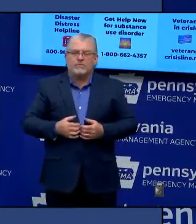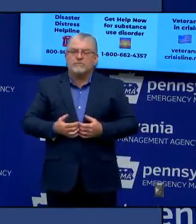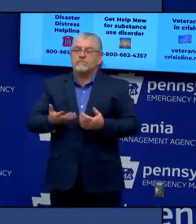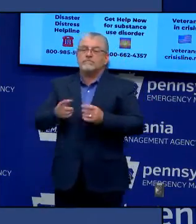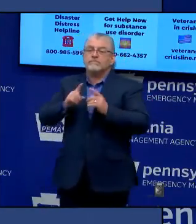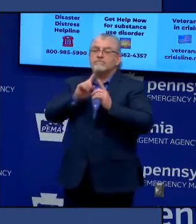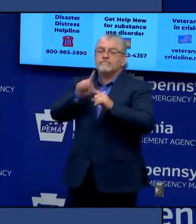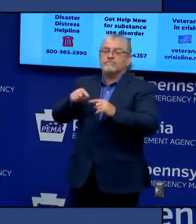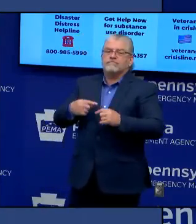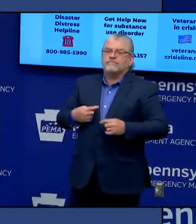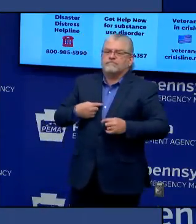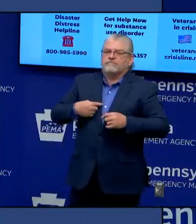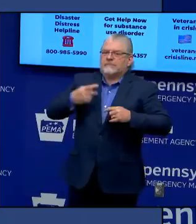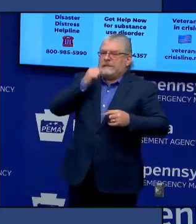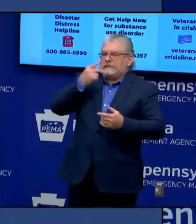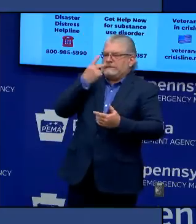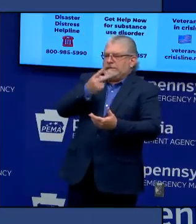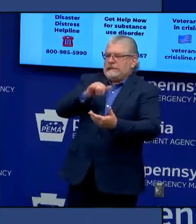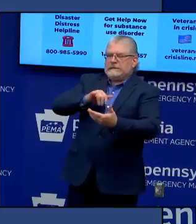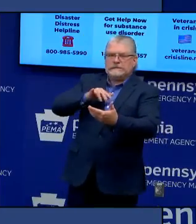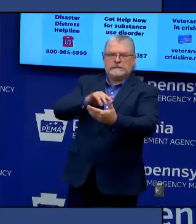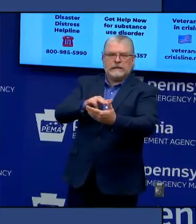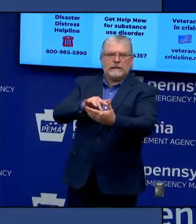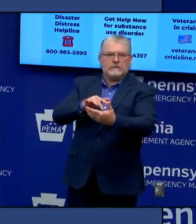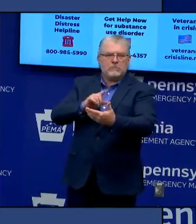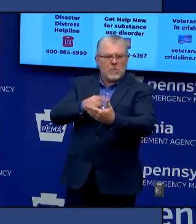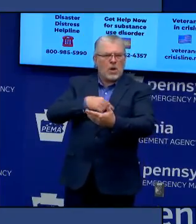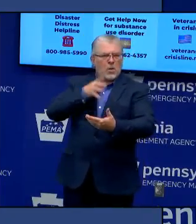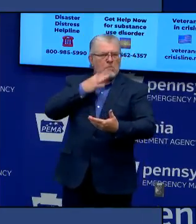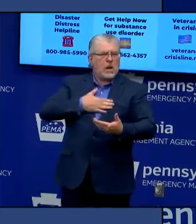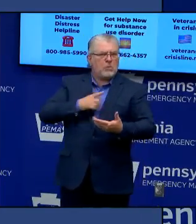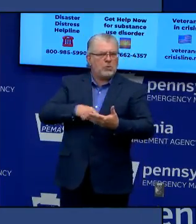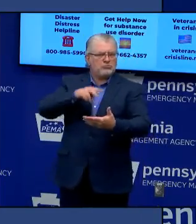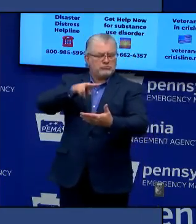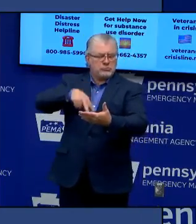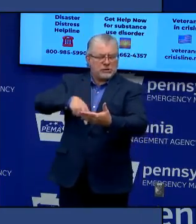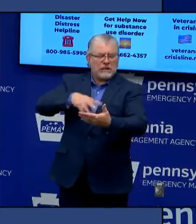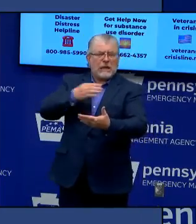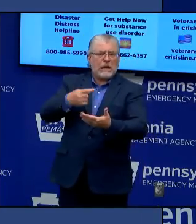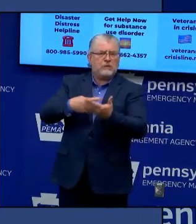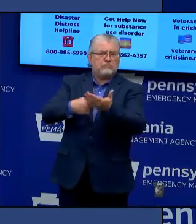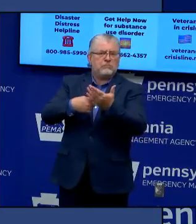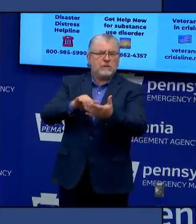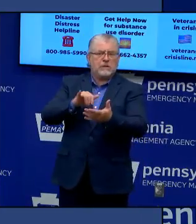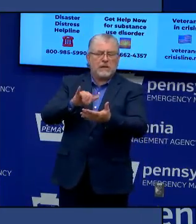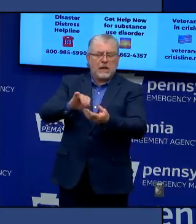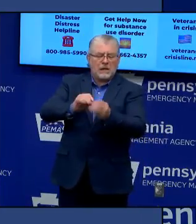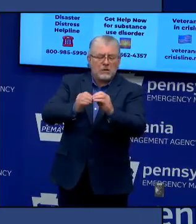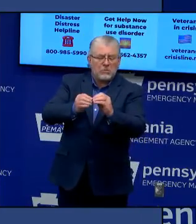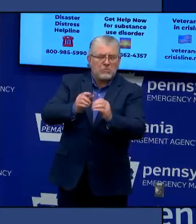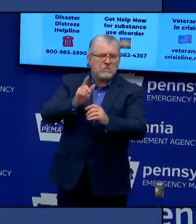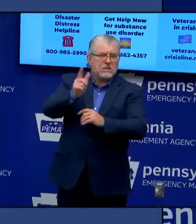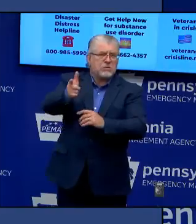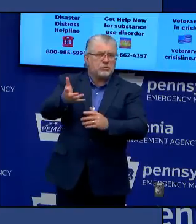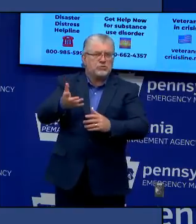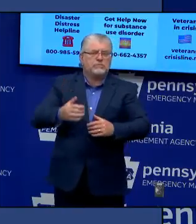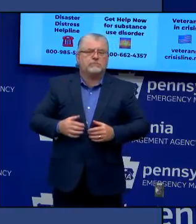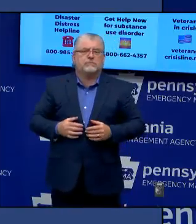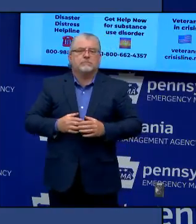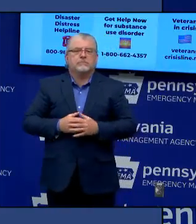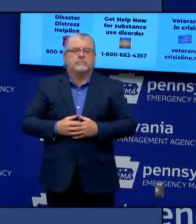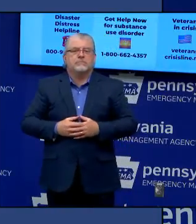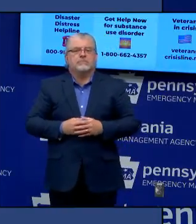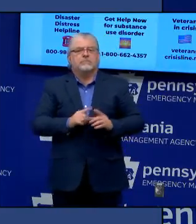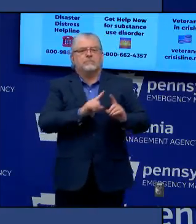data. We have another question from the Post-Gazette on data. The state continues to have daily more than 1,000 new positive